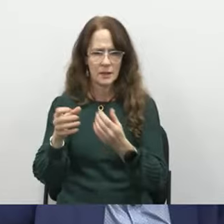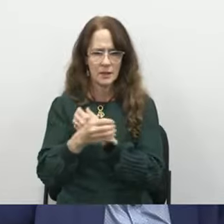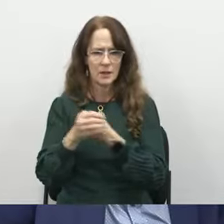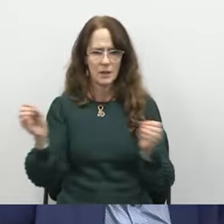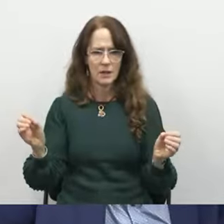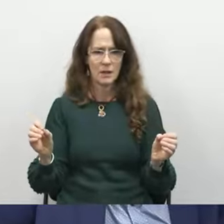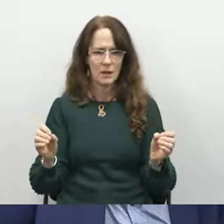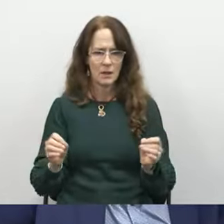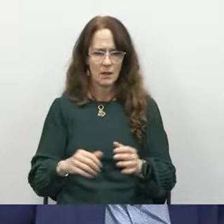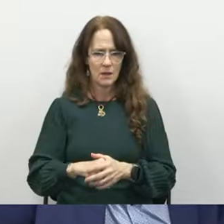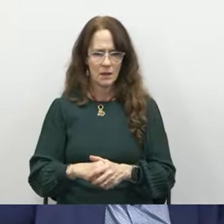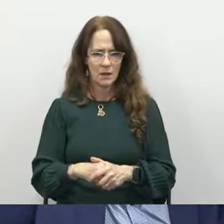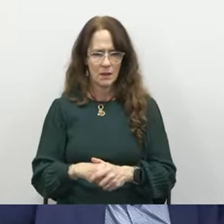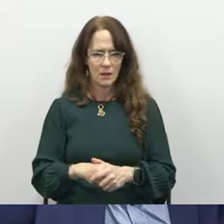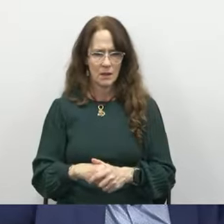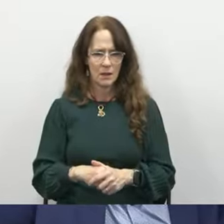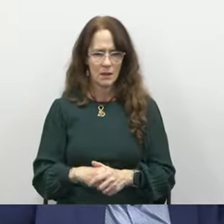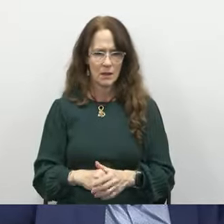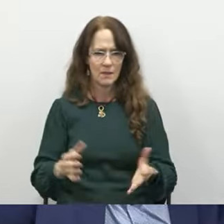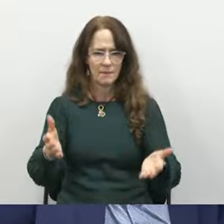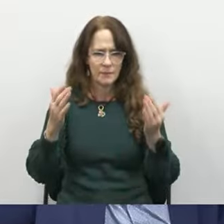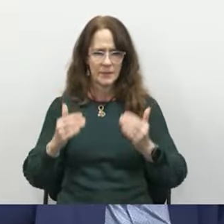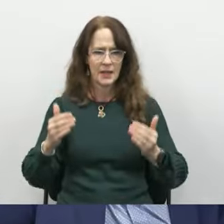reductions away from the class. Next